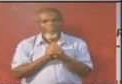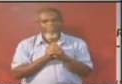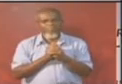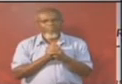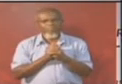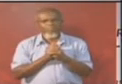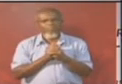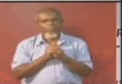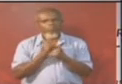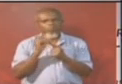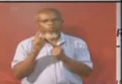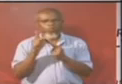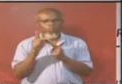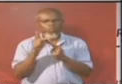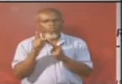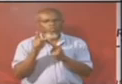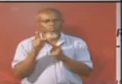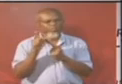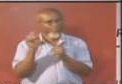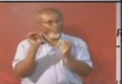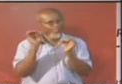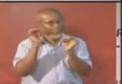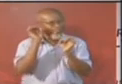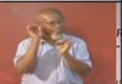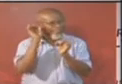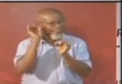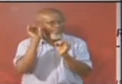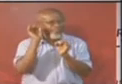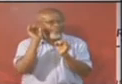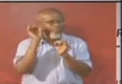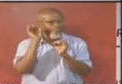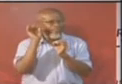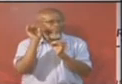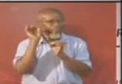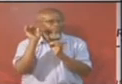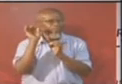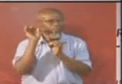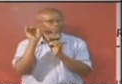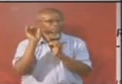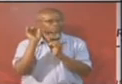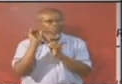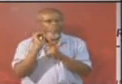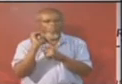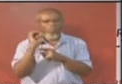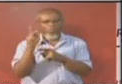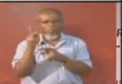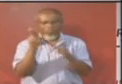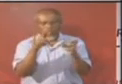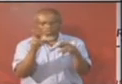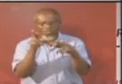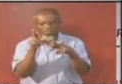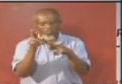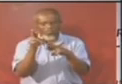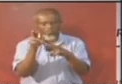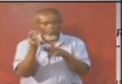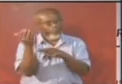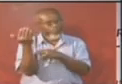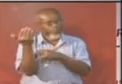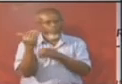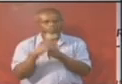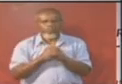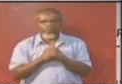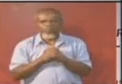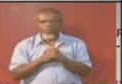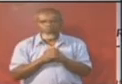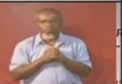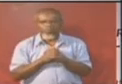Okay, we're not hearing the audio, so we will go to AZ. Okay, we're ready for your questions. Okay, great.